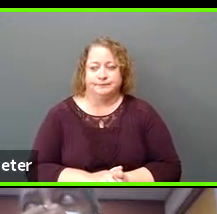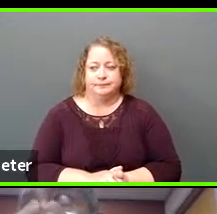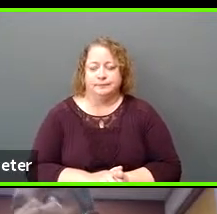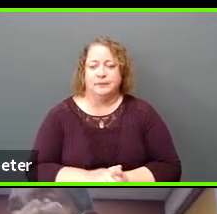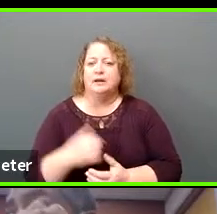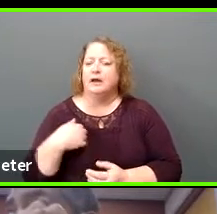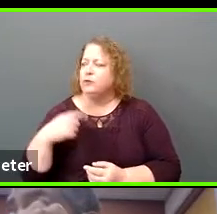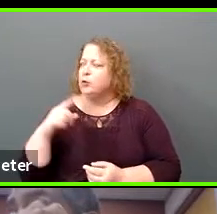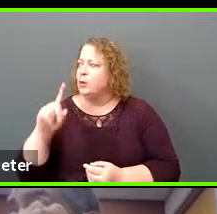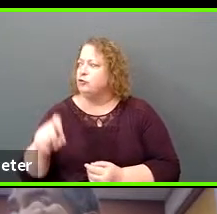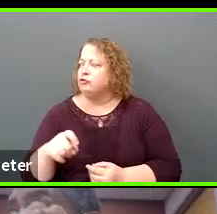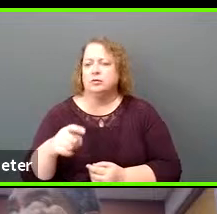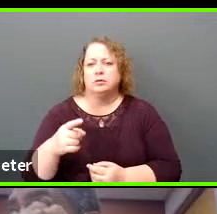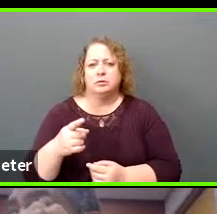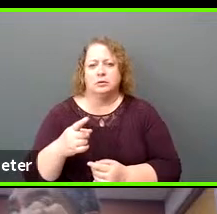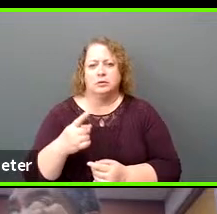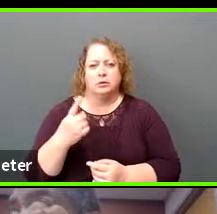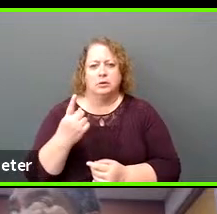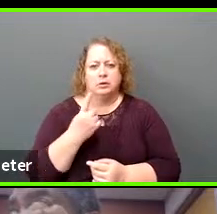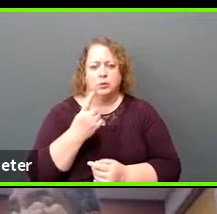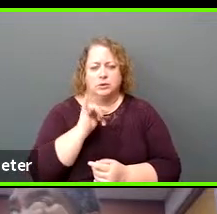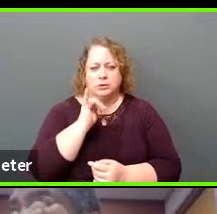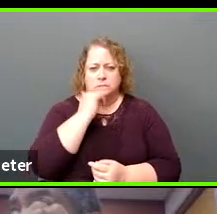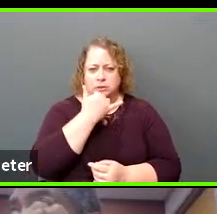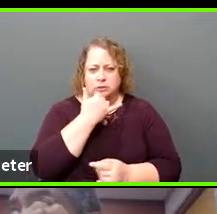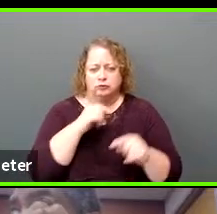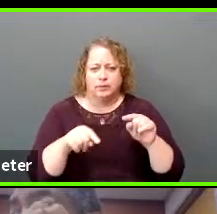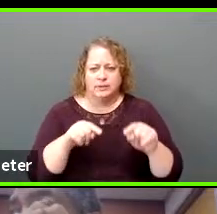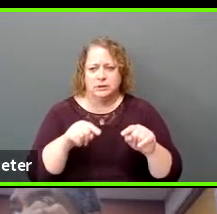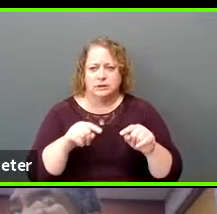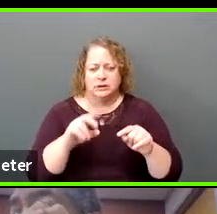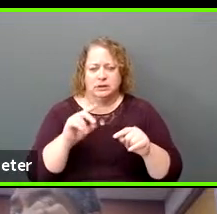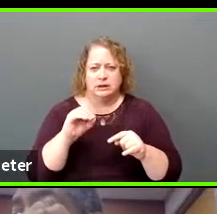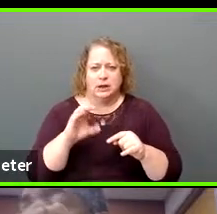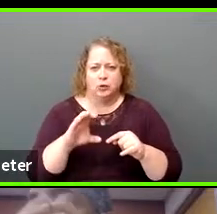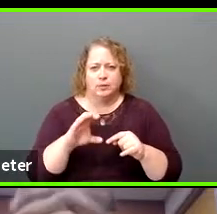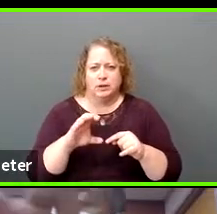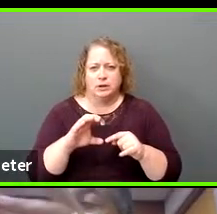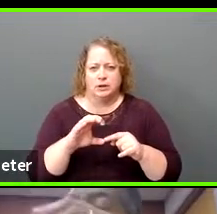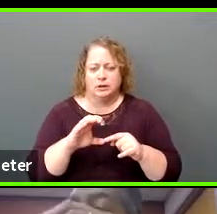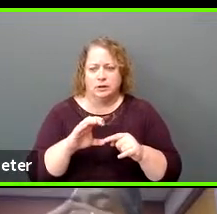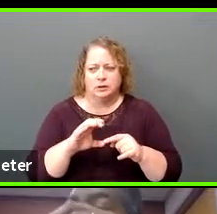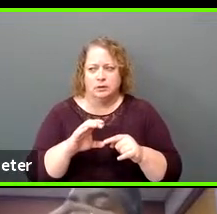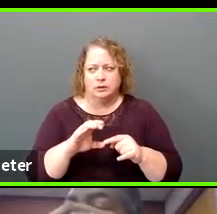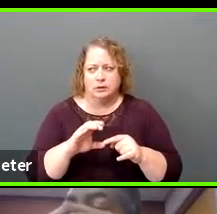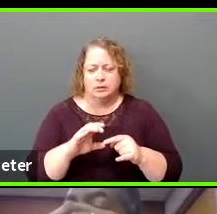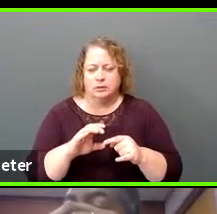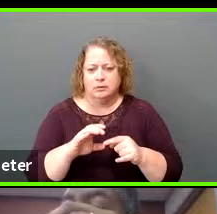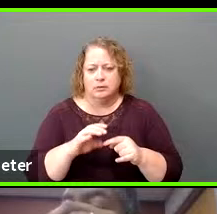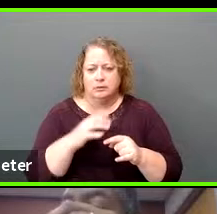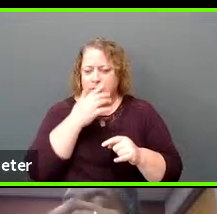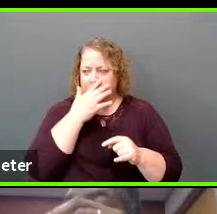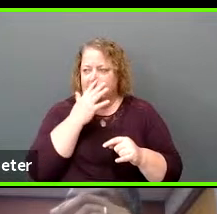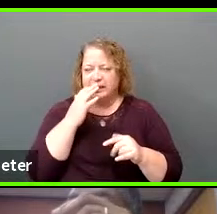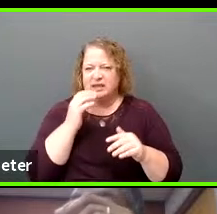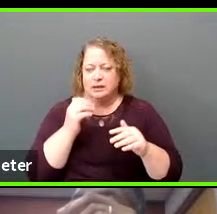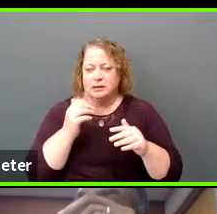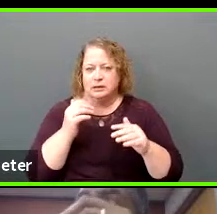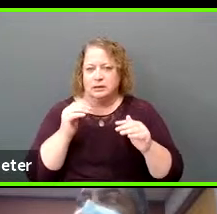I have a question. There was a discrepancy between the documents that we'll be seeing in the executive